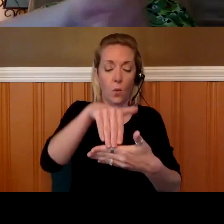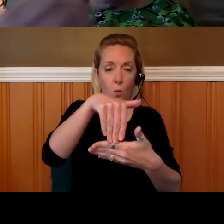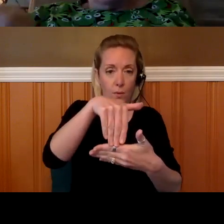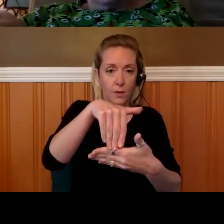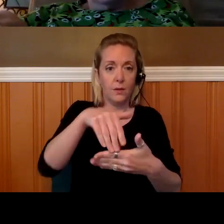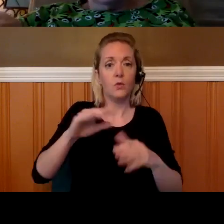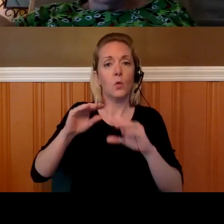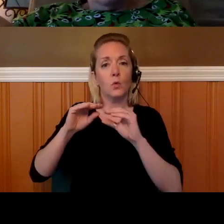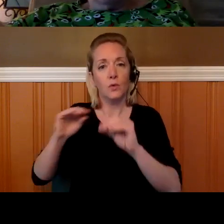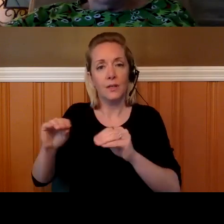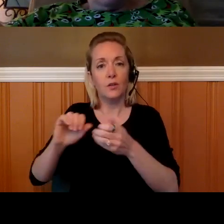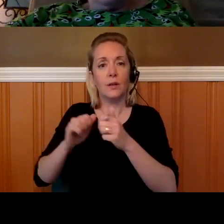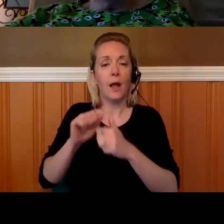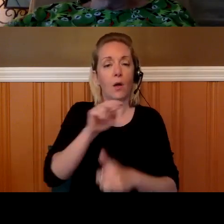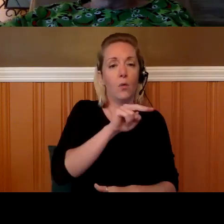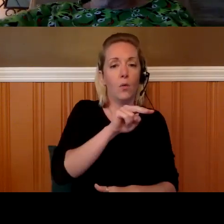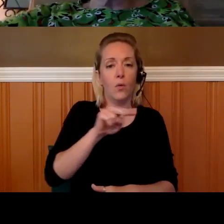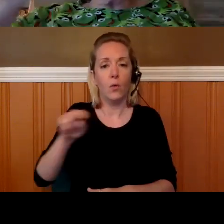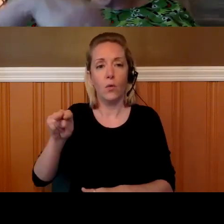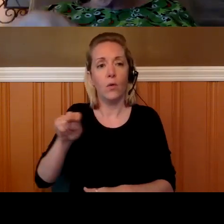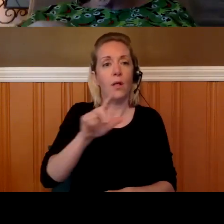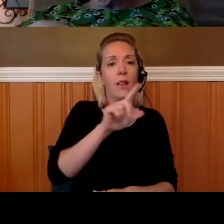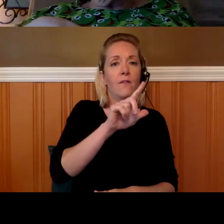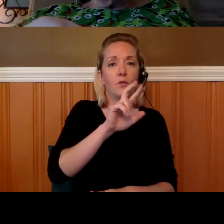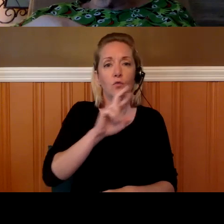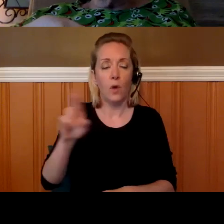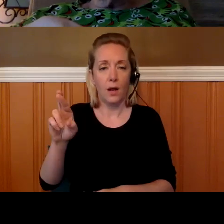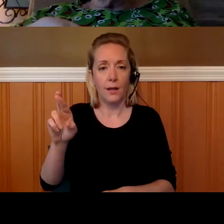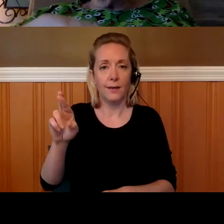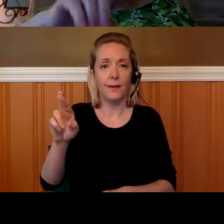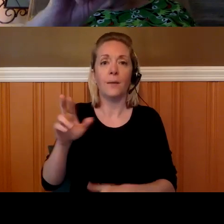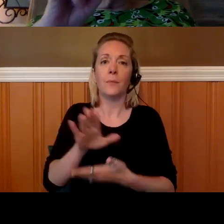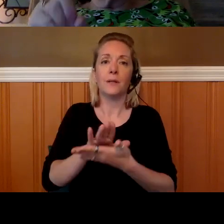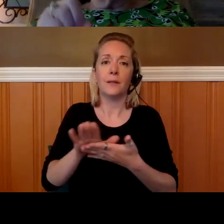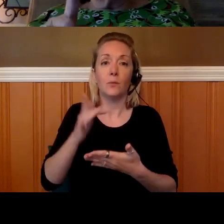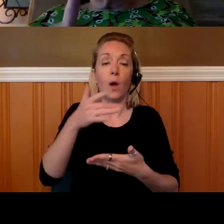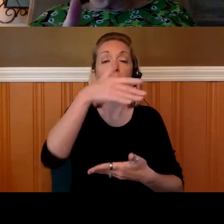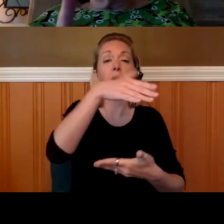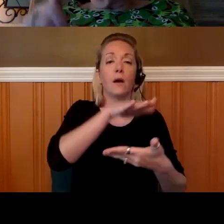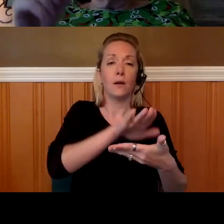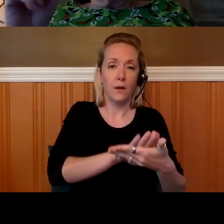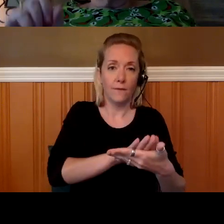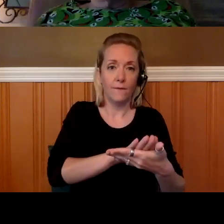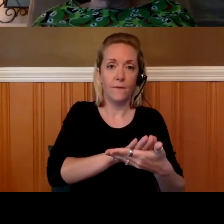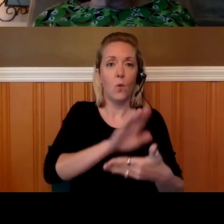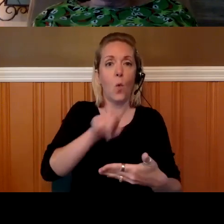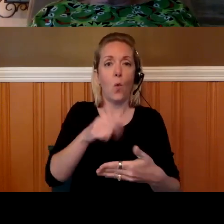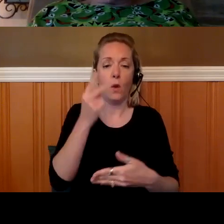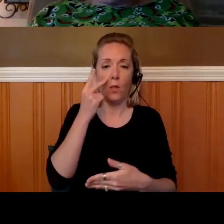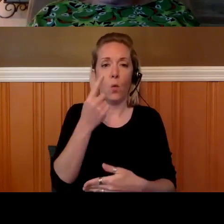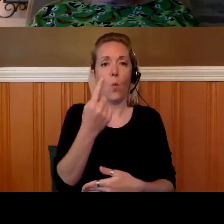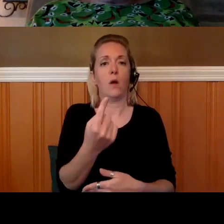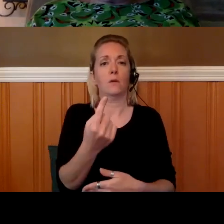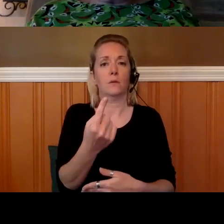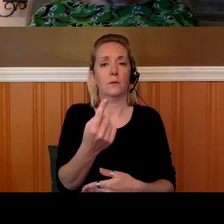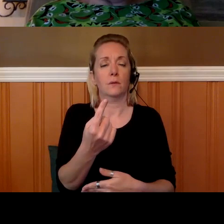the left to right. But you can also cover things up and have only one symbol available at a time, if that's what